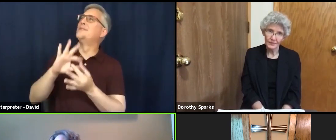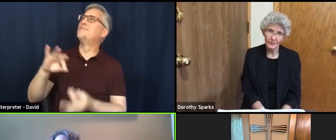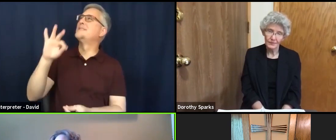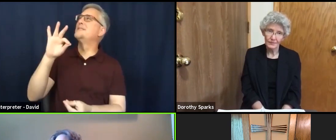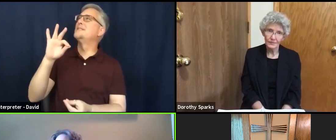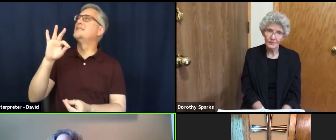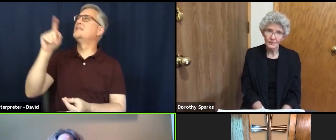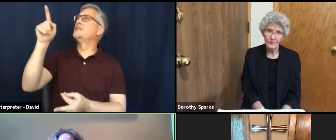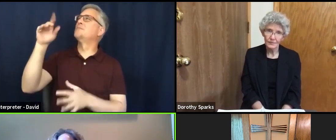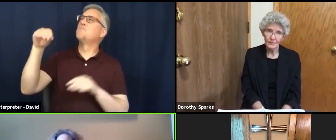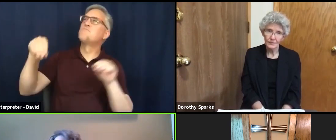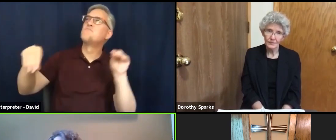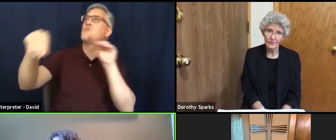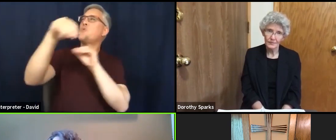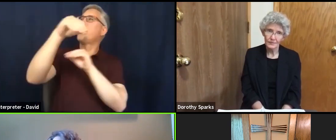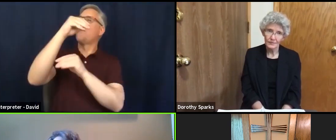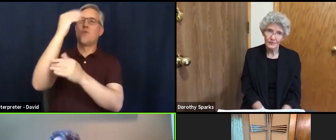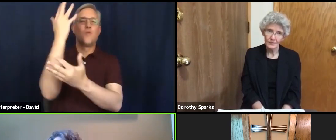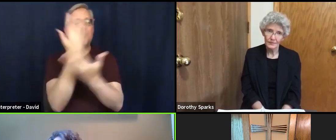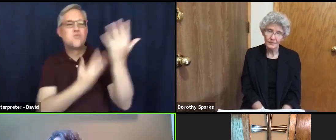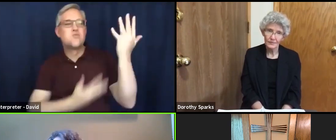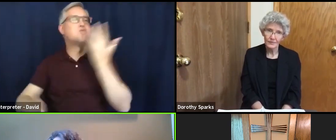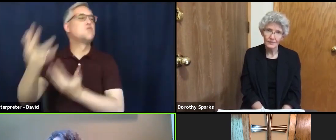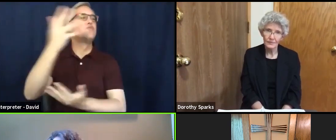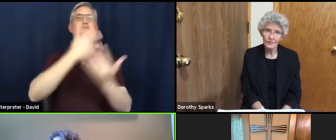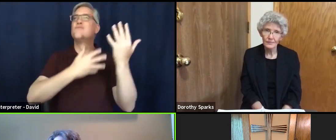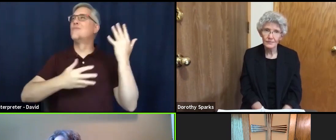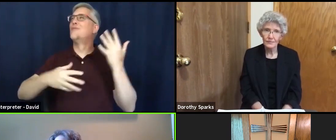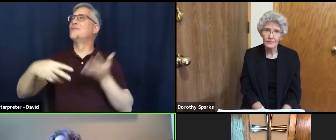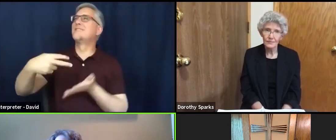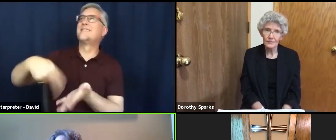move, swirl, and dance among us.